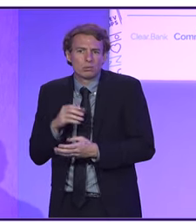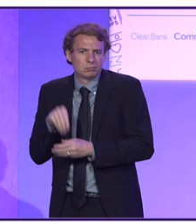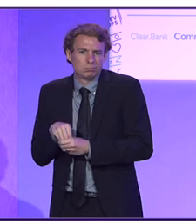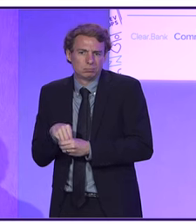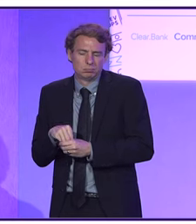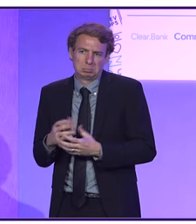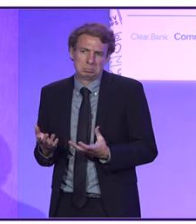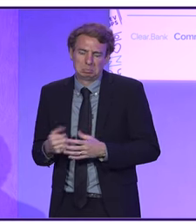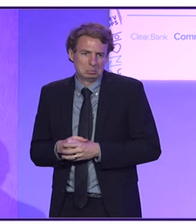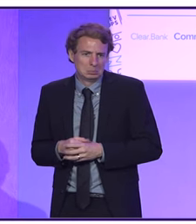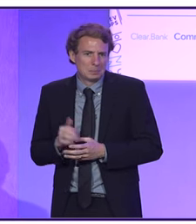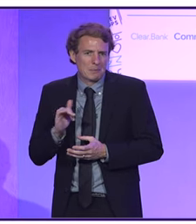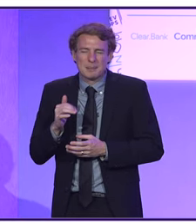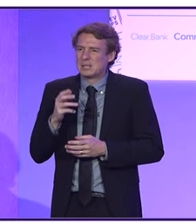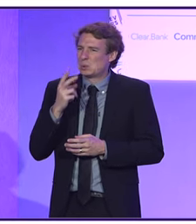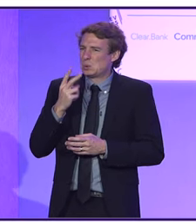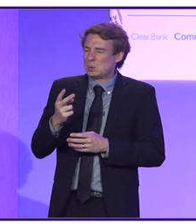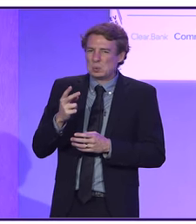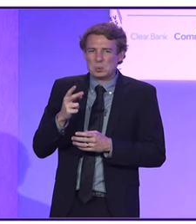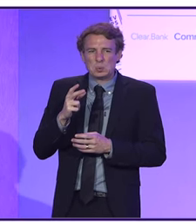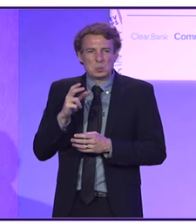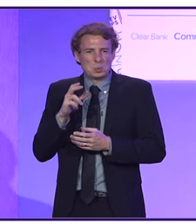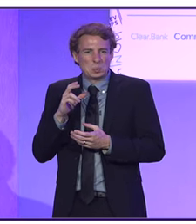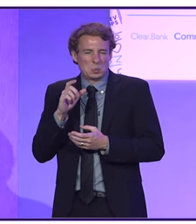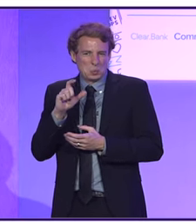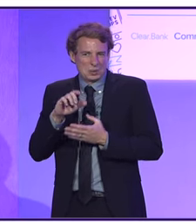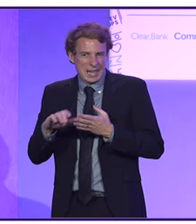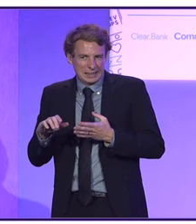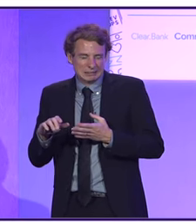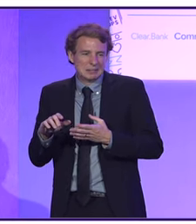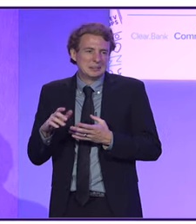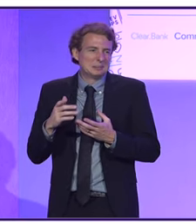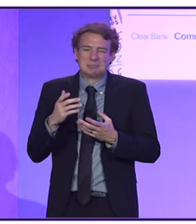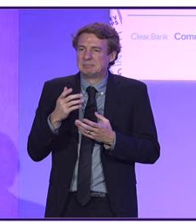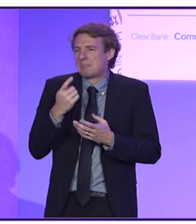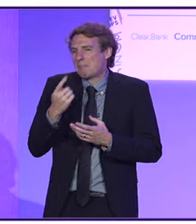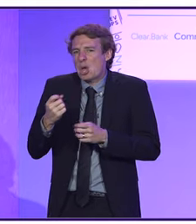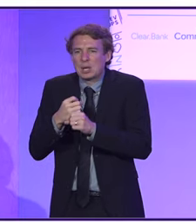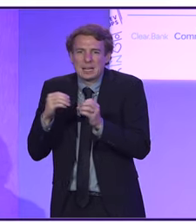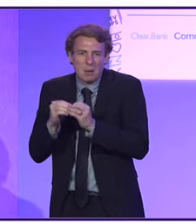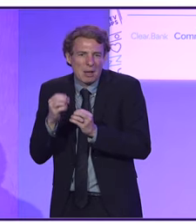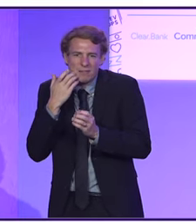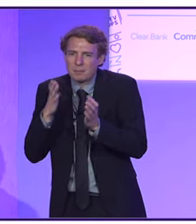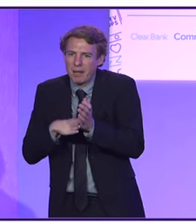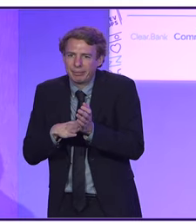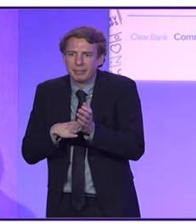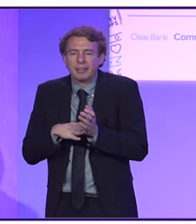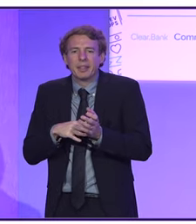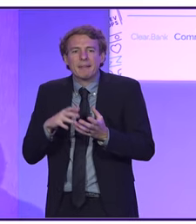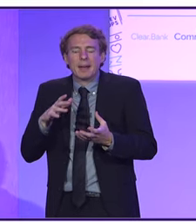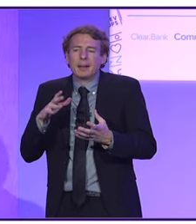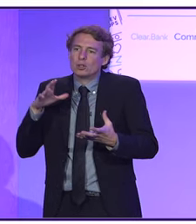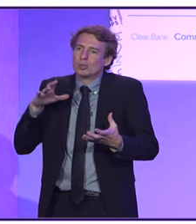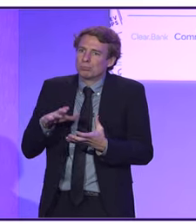than, I think it's like 2 cents a gigabyte per month, and with compression, that goes down by a factor of 5. So